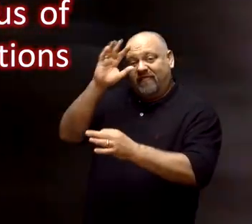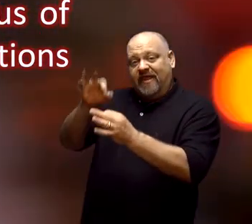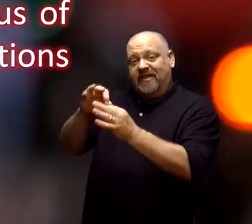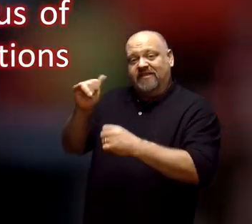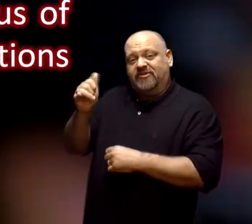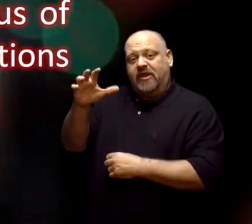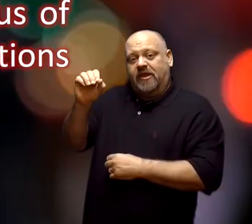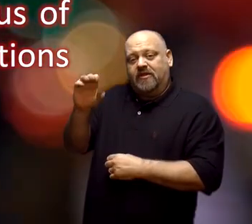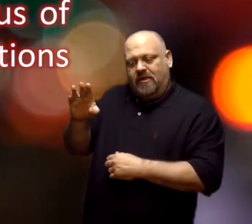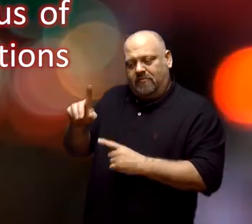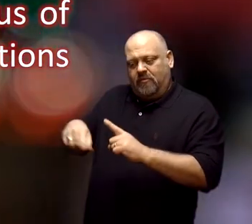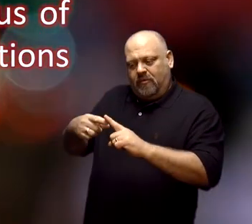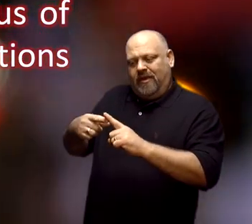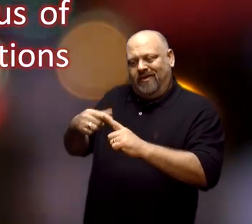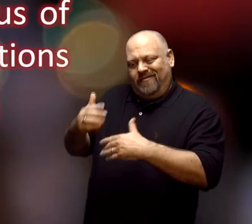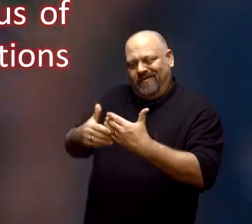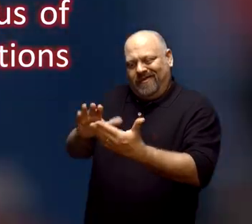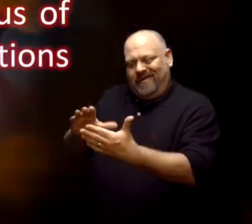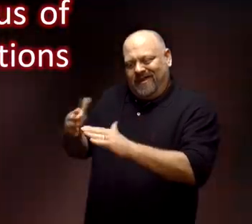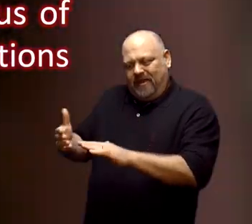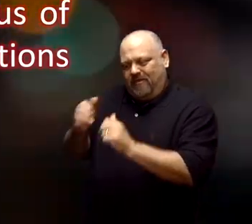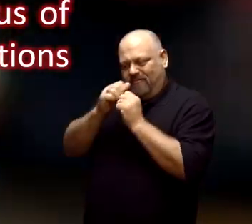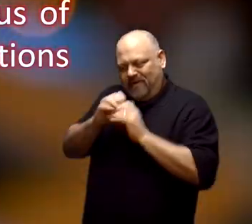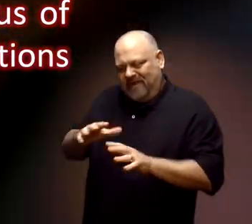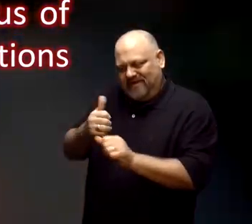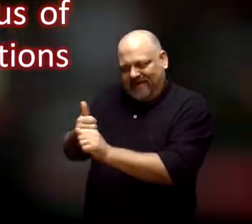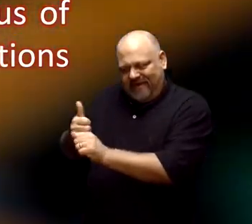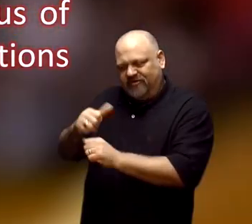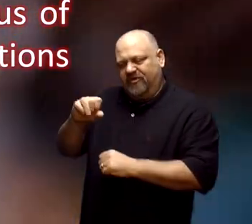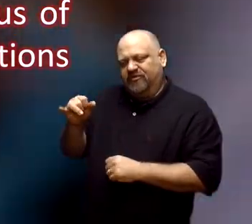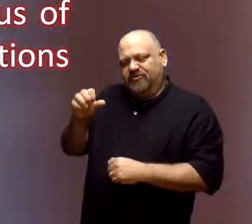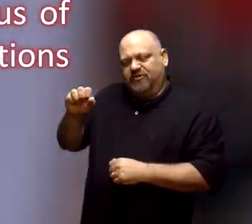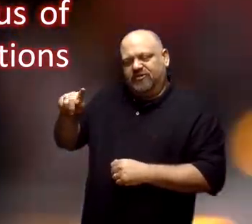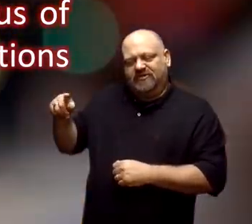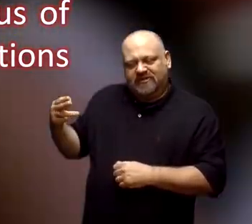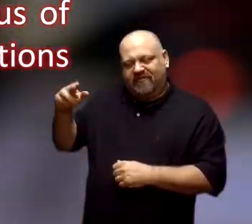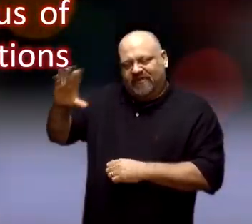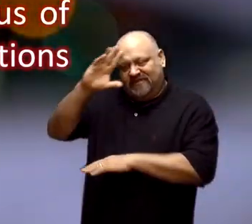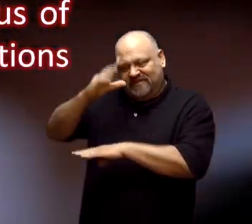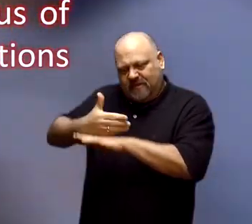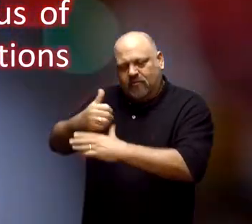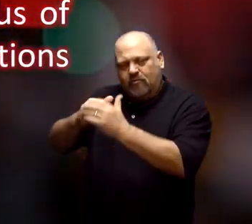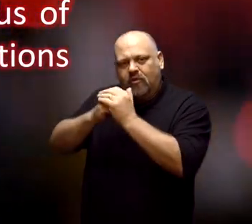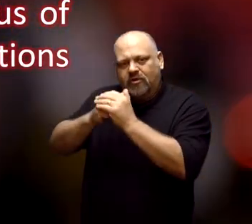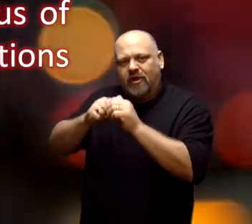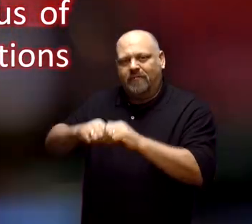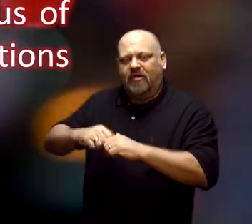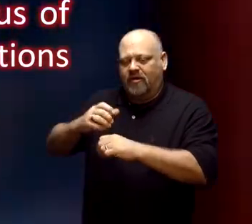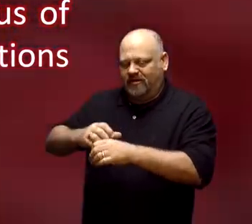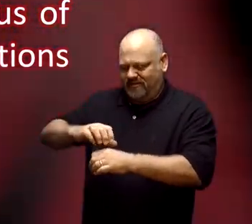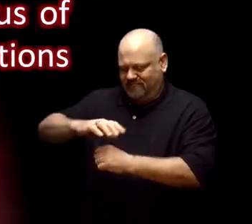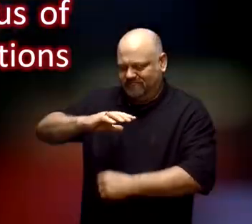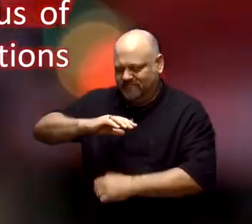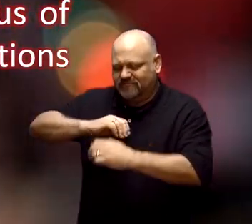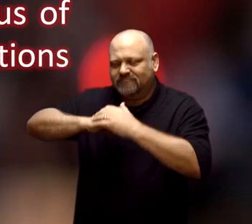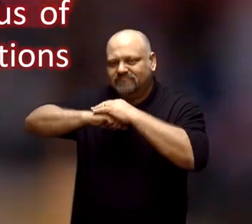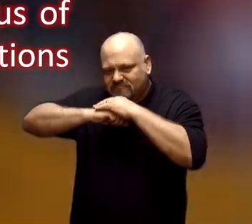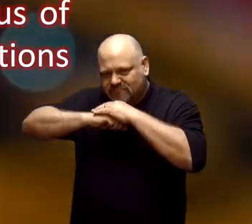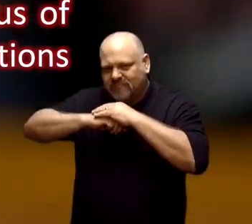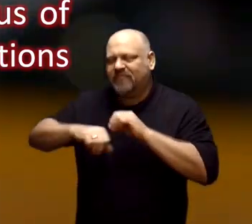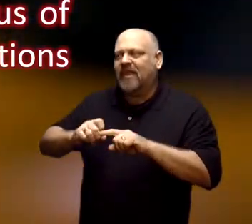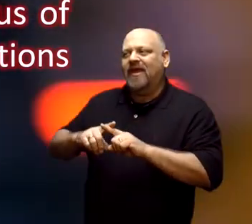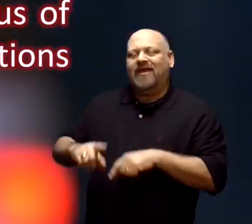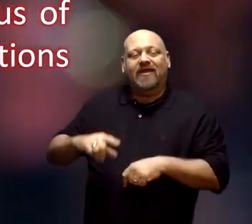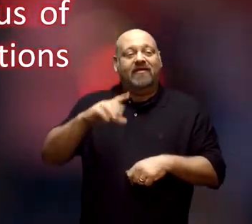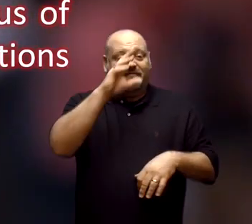dying, blessed each of Joseph's sons and worshiped as he leaned on the top of his staff. By faith, Joseph, when